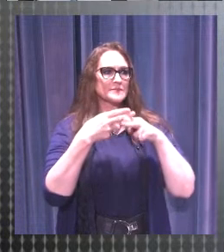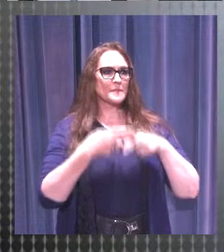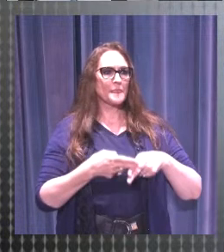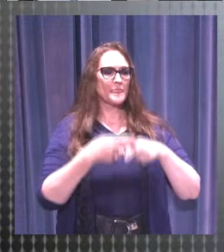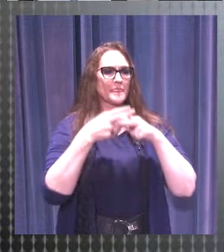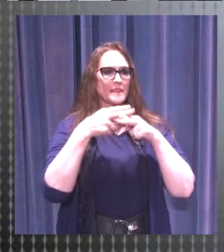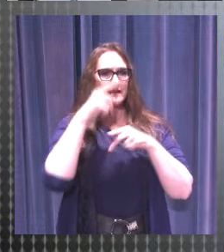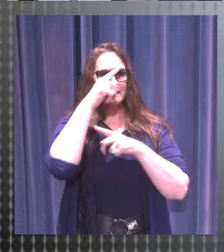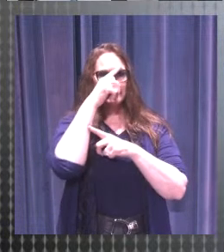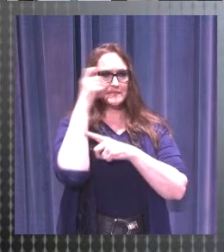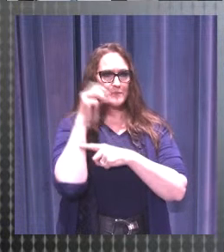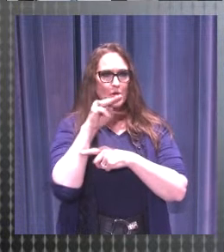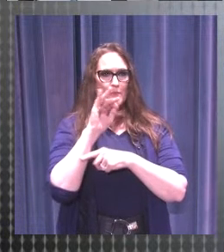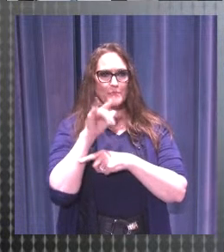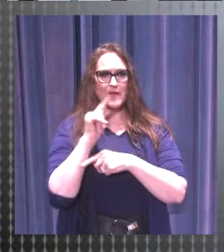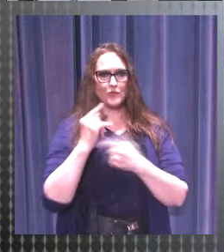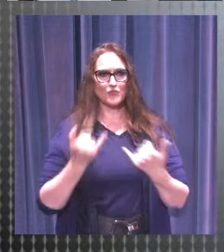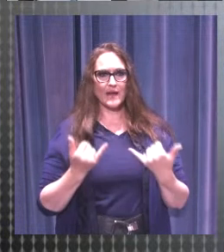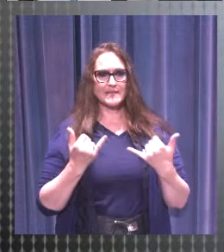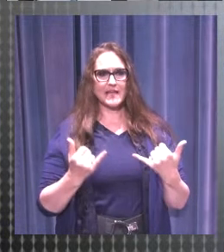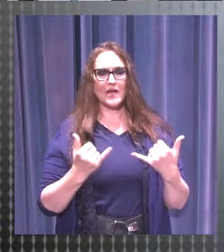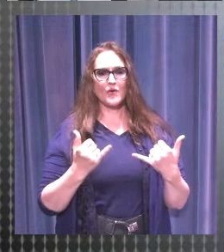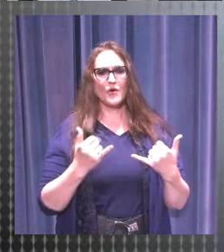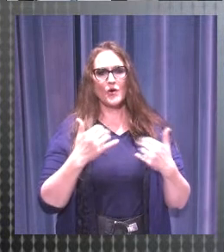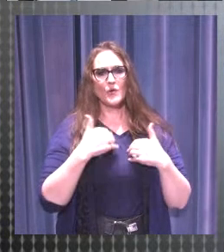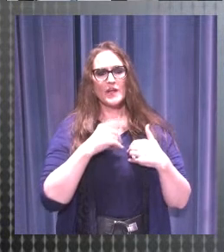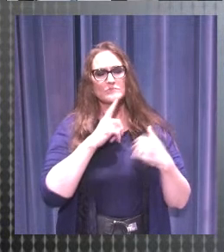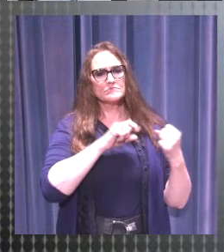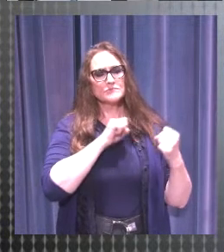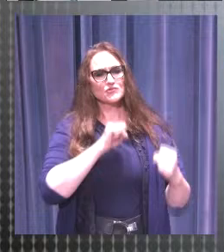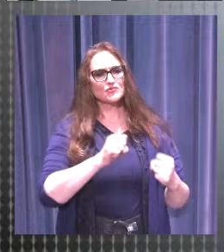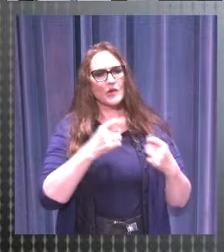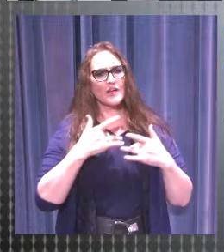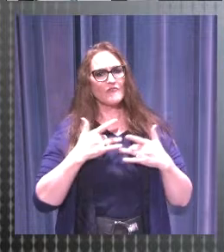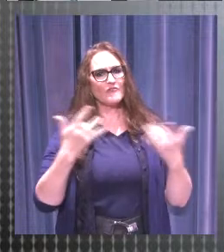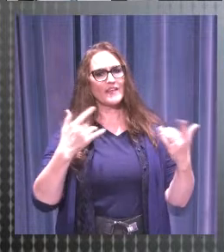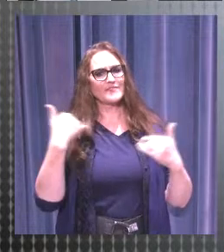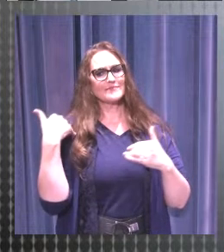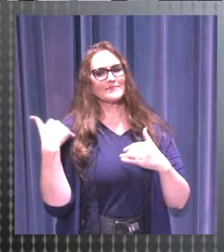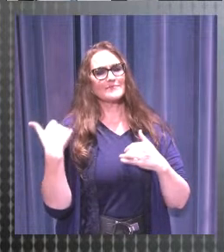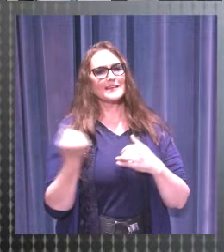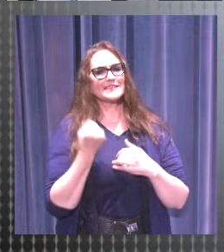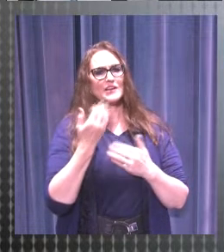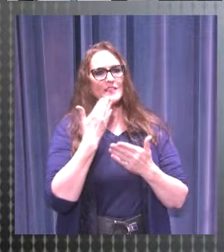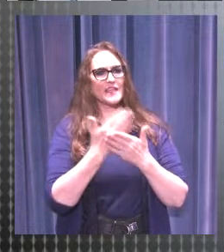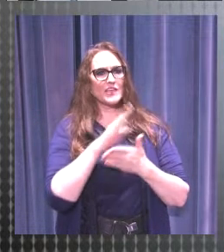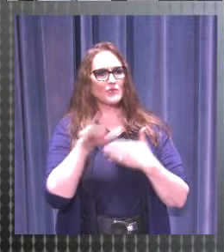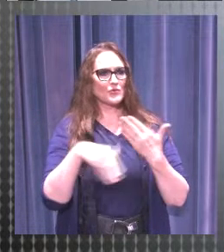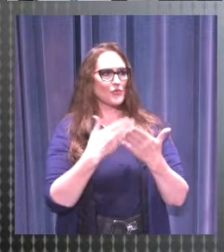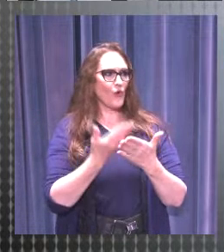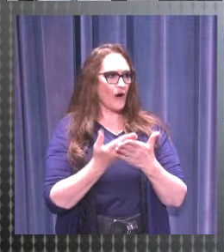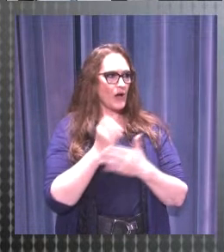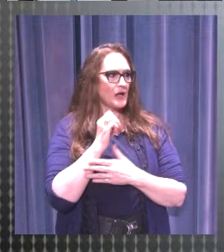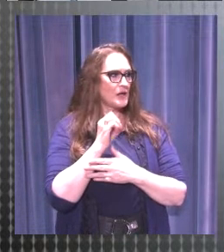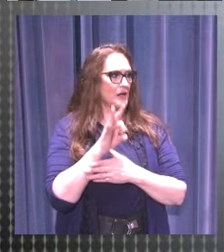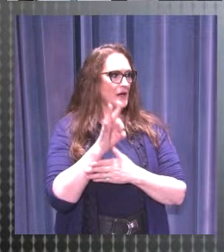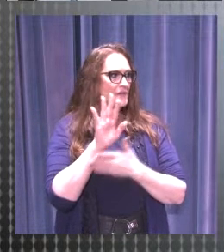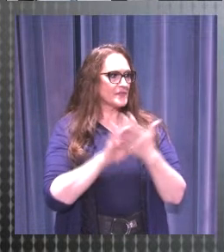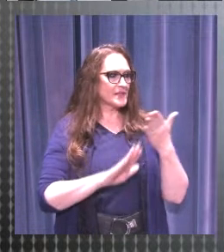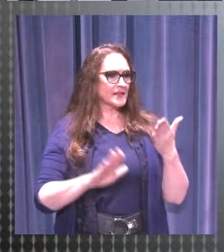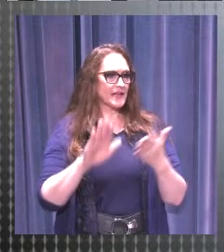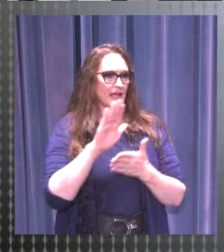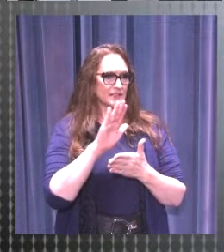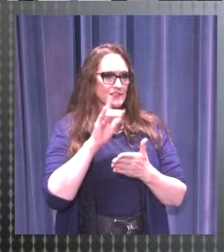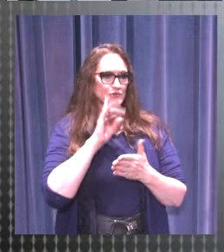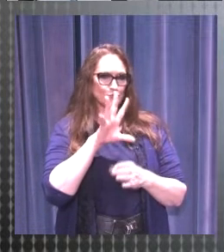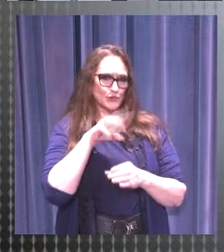summer melt right now, but we had a really strong event this past Saturday. Thank you to all of the college